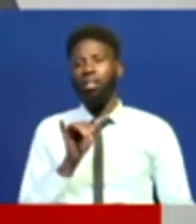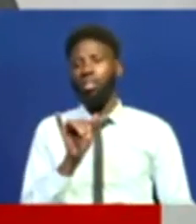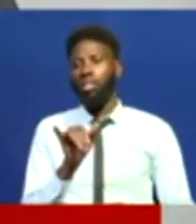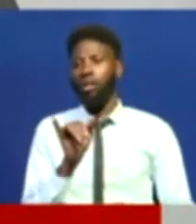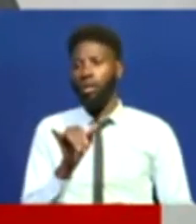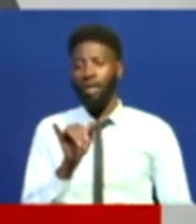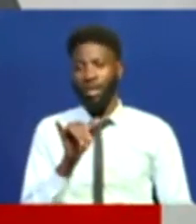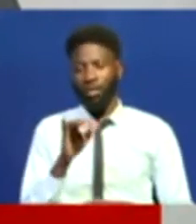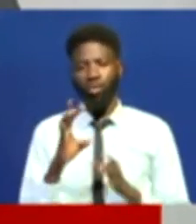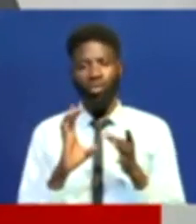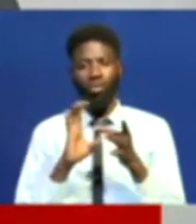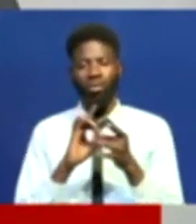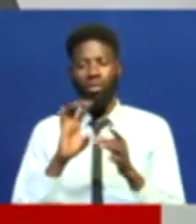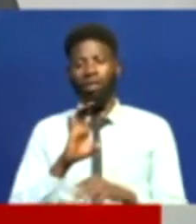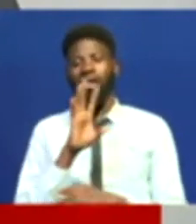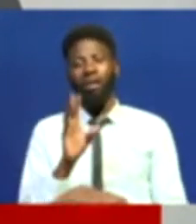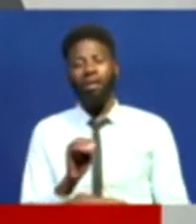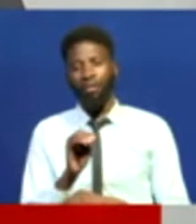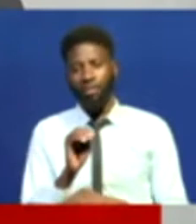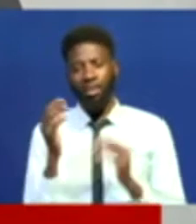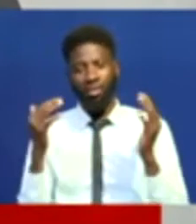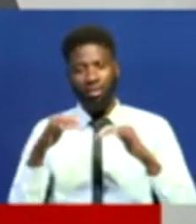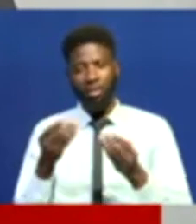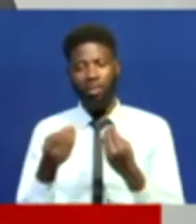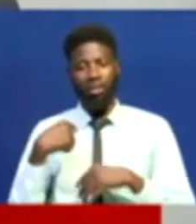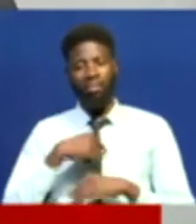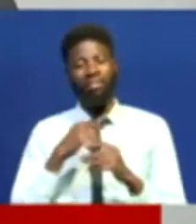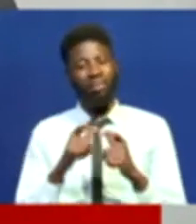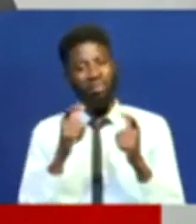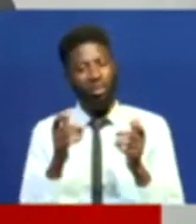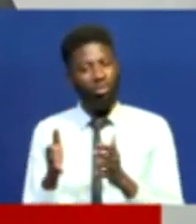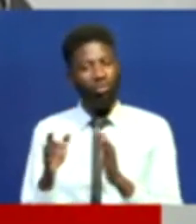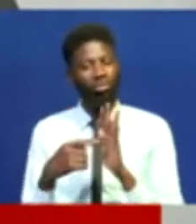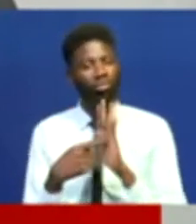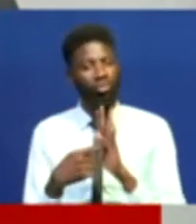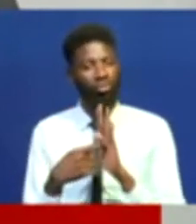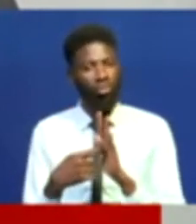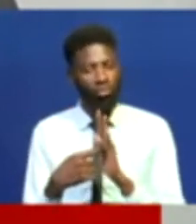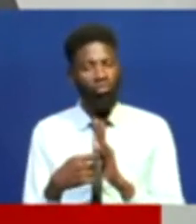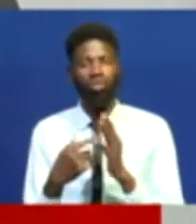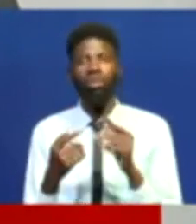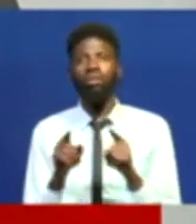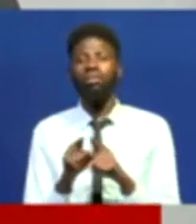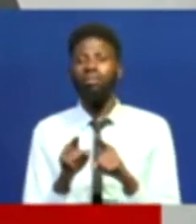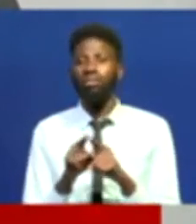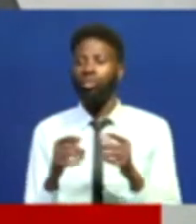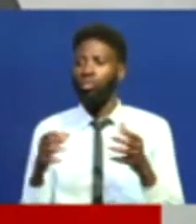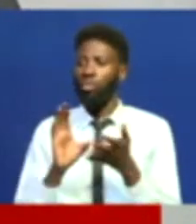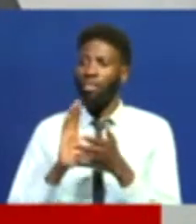this Connected Africa Summit will give us a huge opportunity mm-hmm. to showcase, to attract